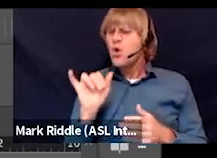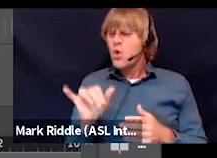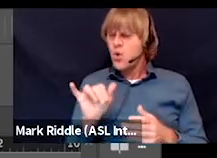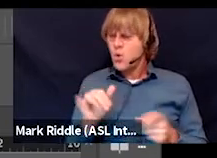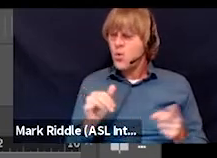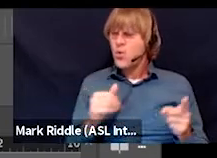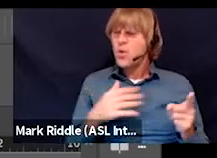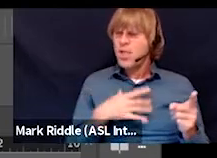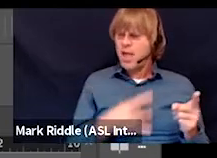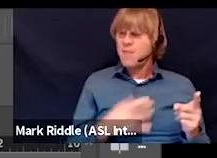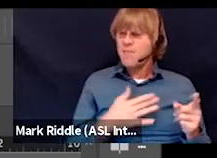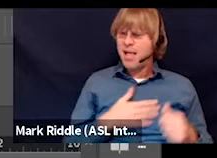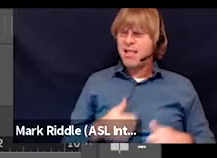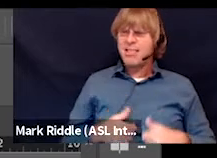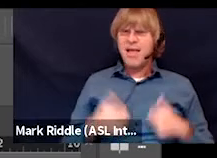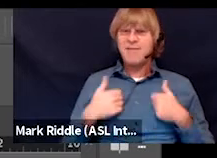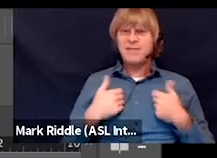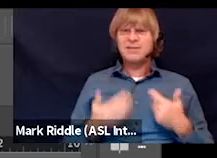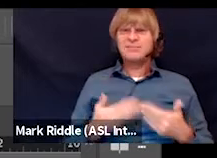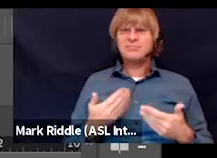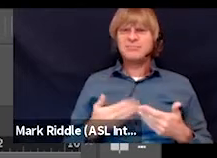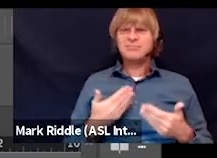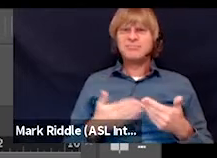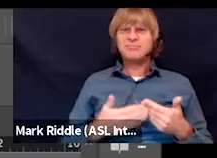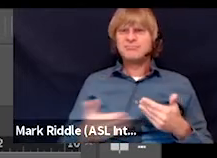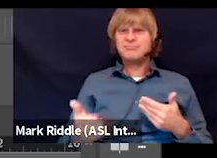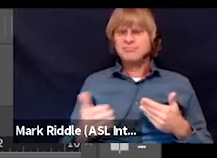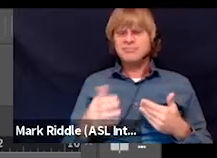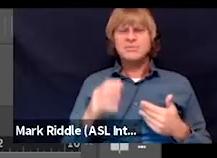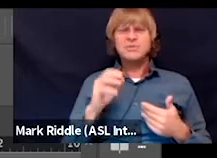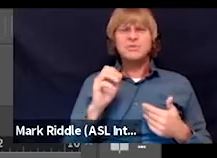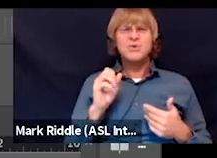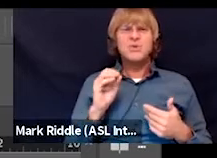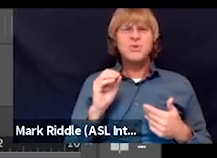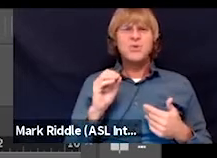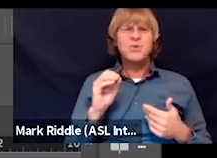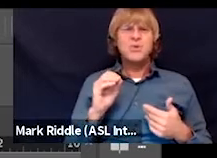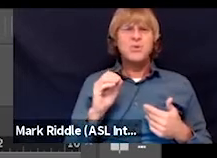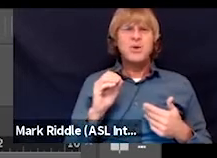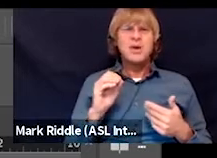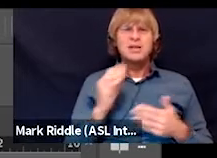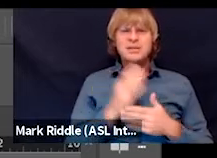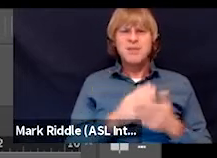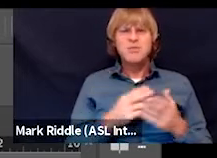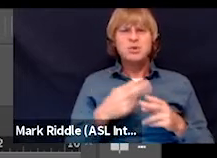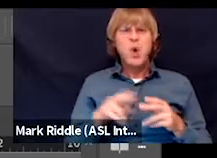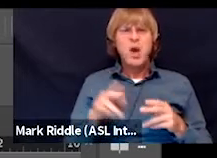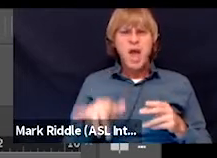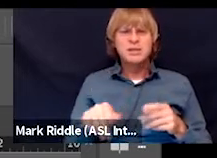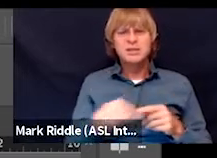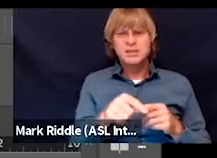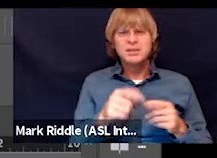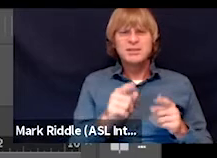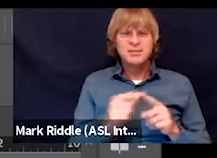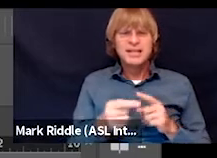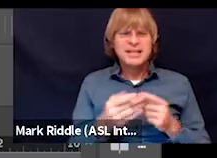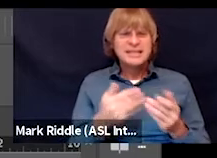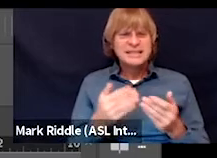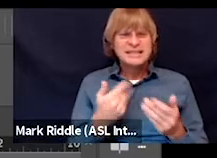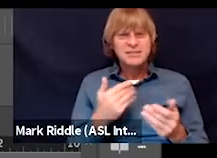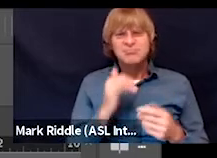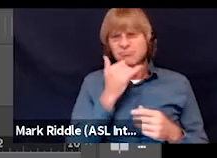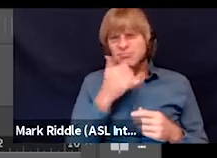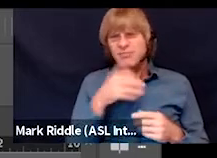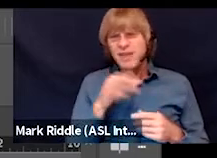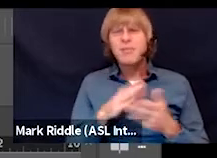oh, my life has just changed. So some shortcuts I find that way. Some